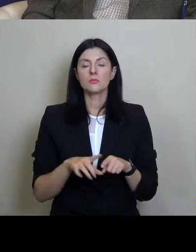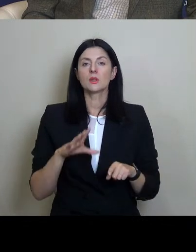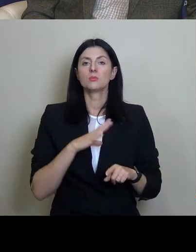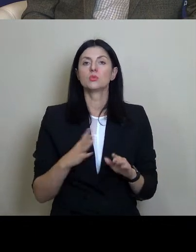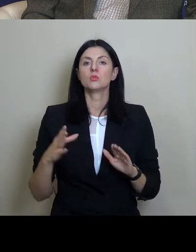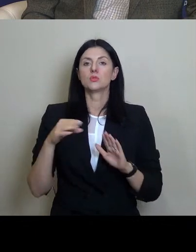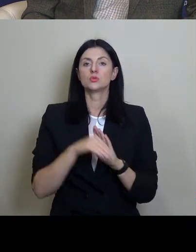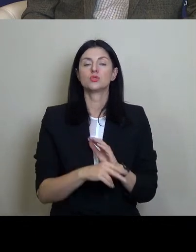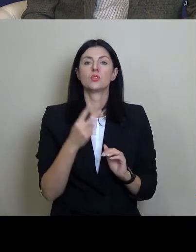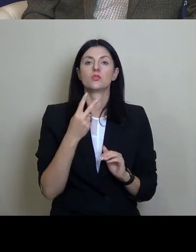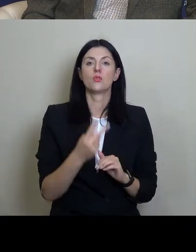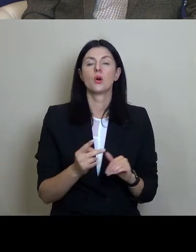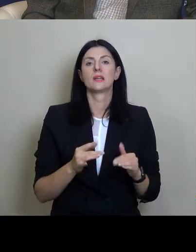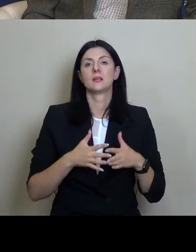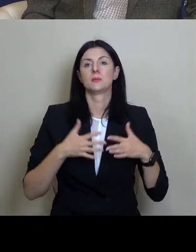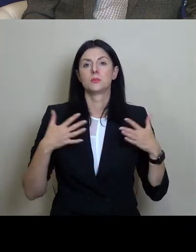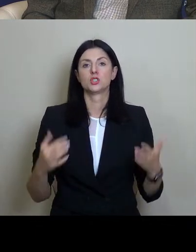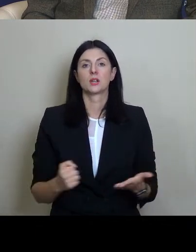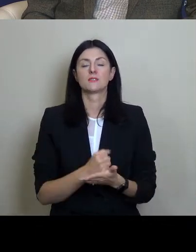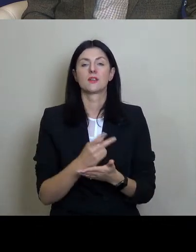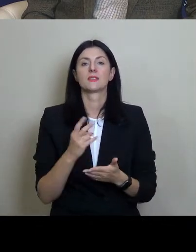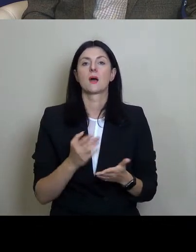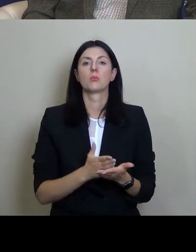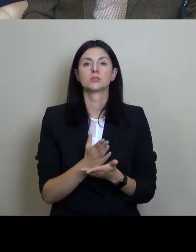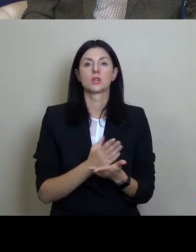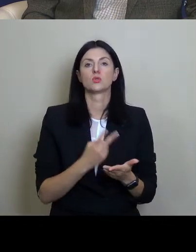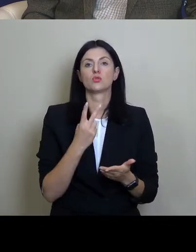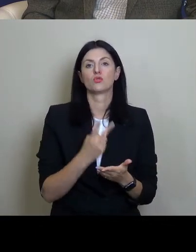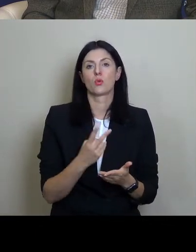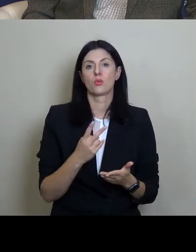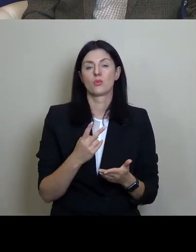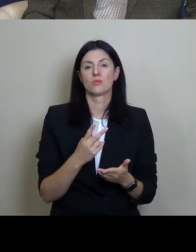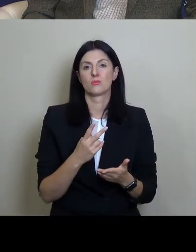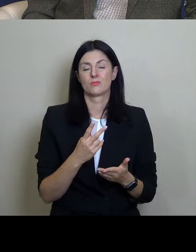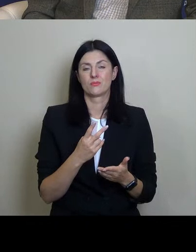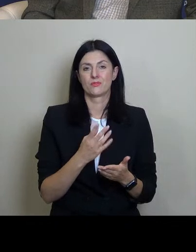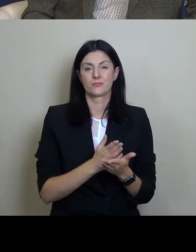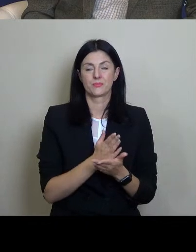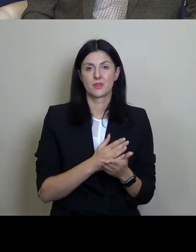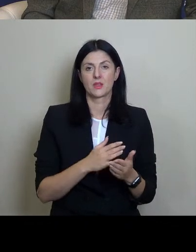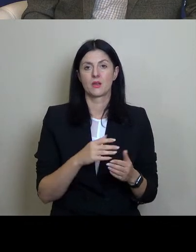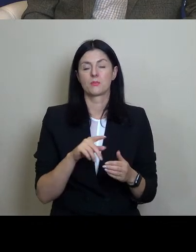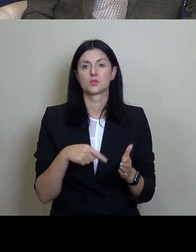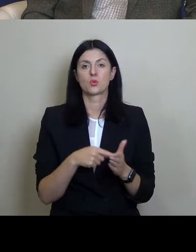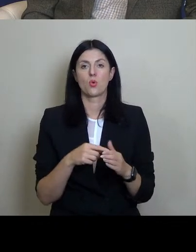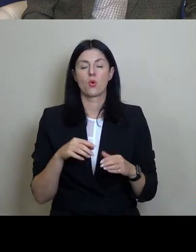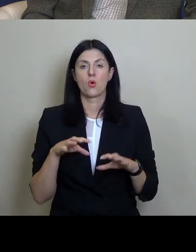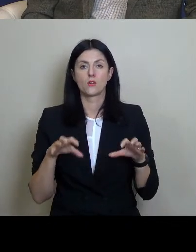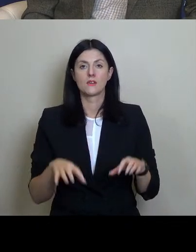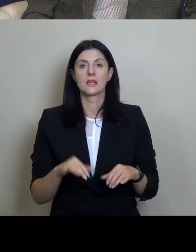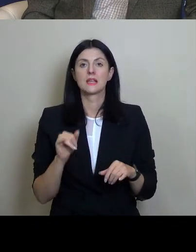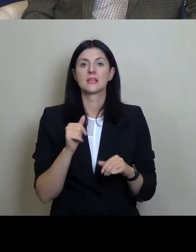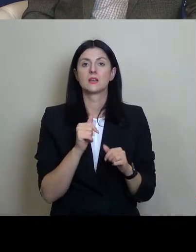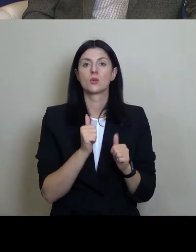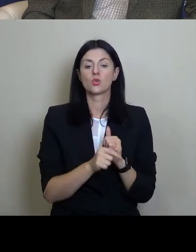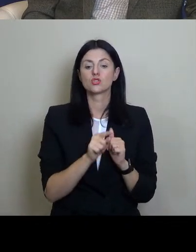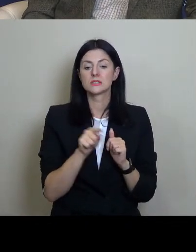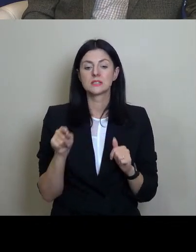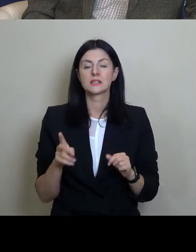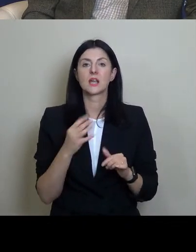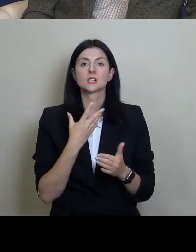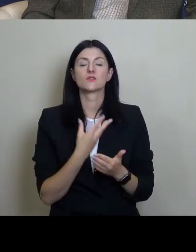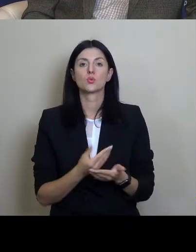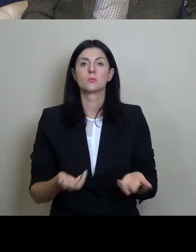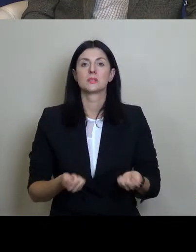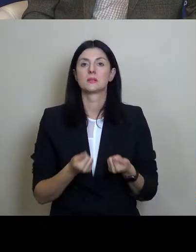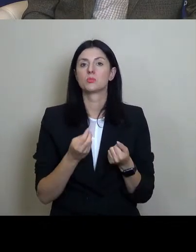the ballot included two or more candidates to the mayor, and as a result of the elections, none of